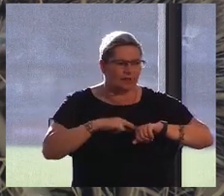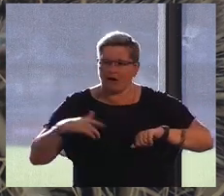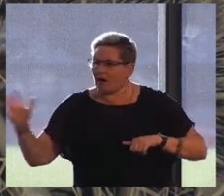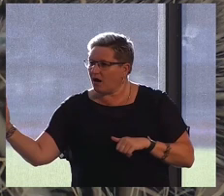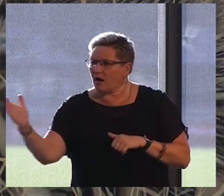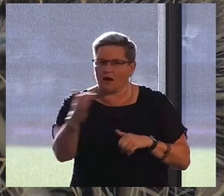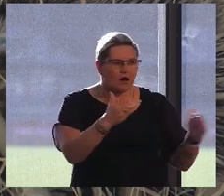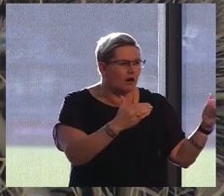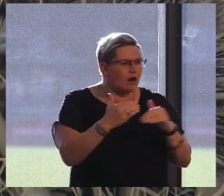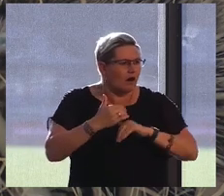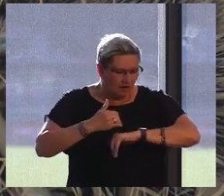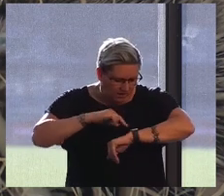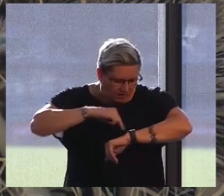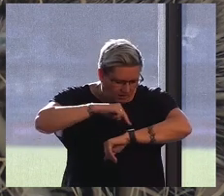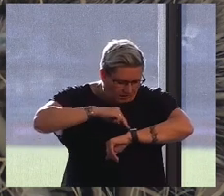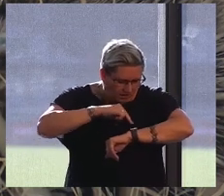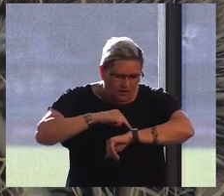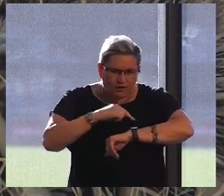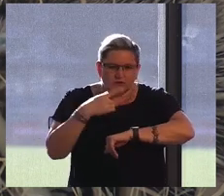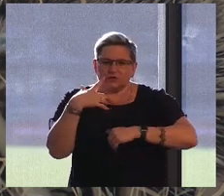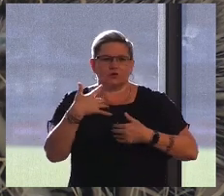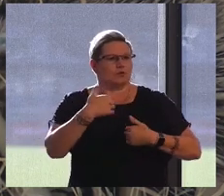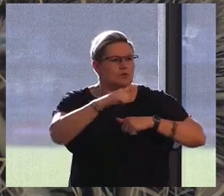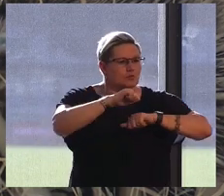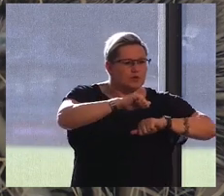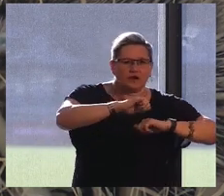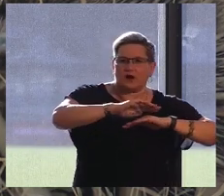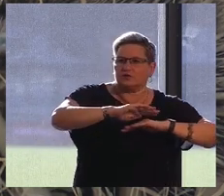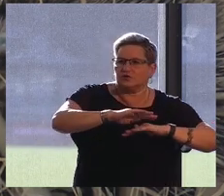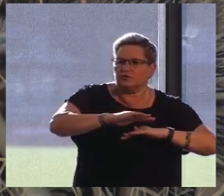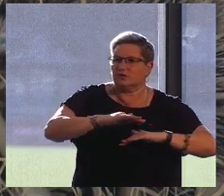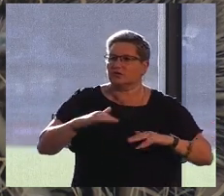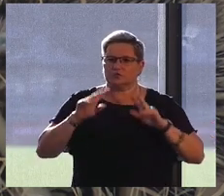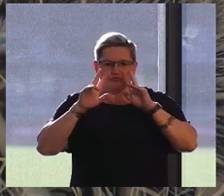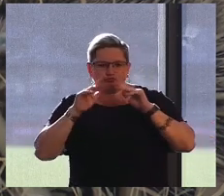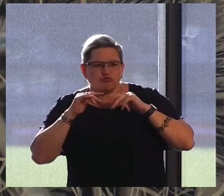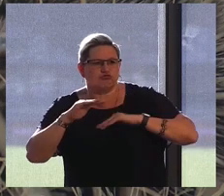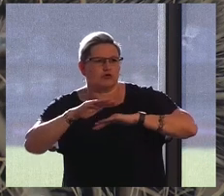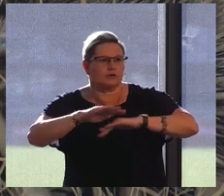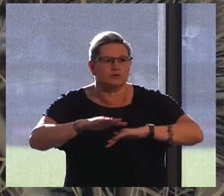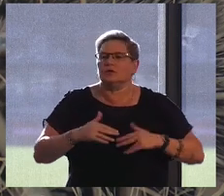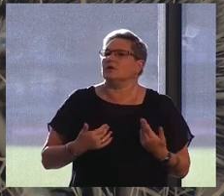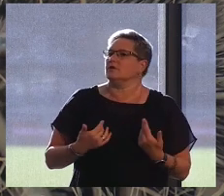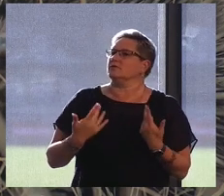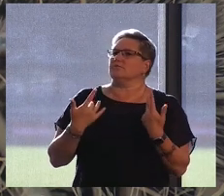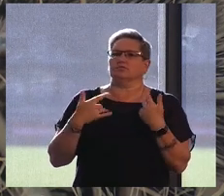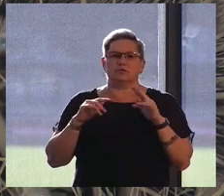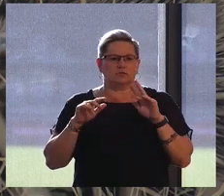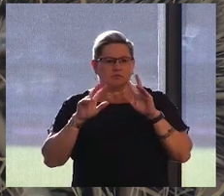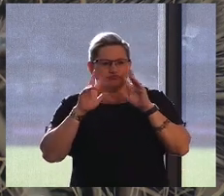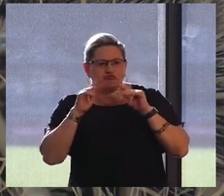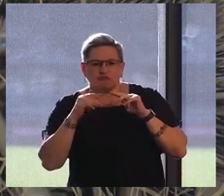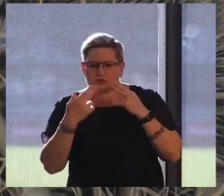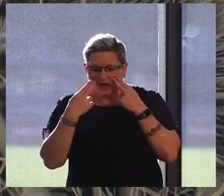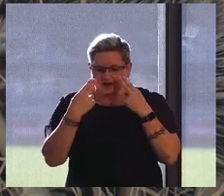have gone into conservation, protecting country, protecting our incredible nature, standing up for action on climate,